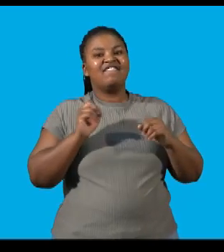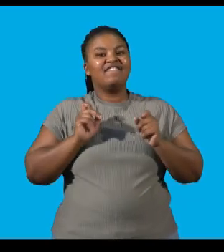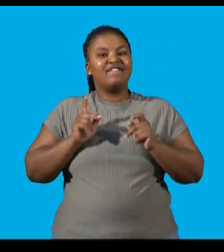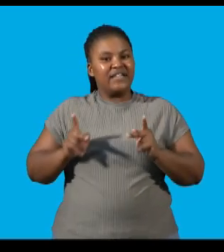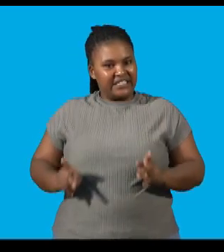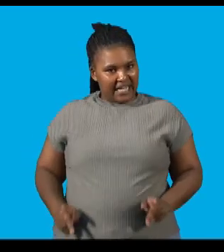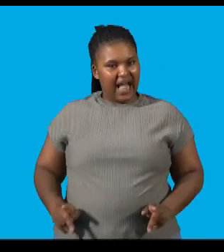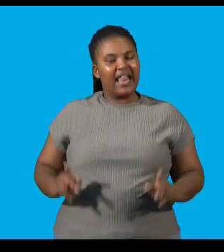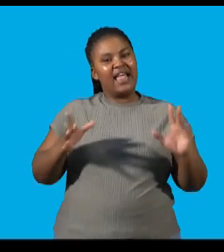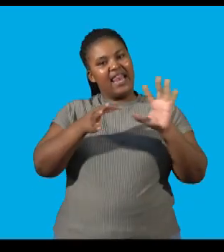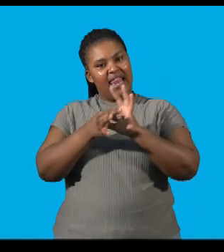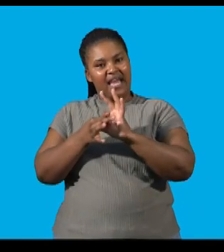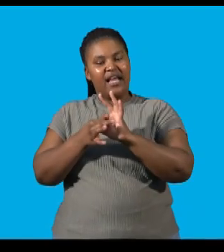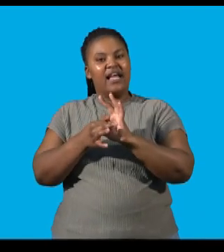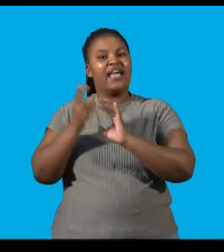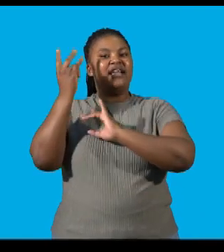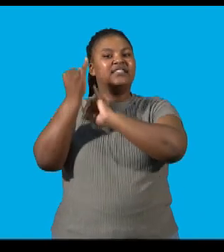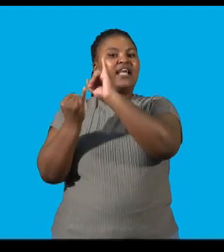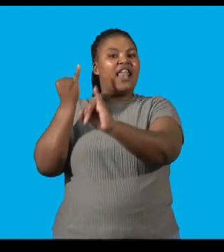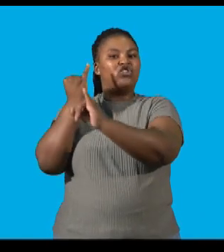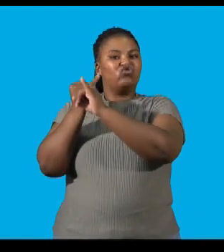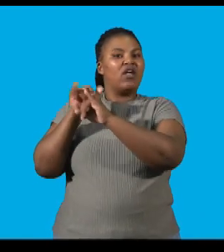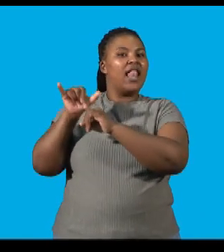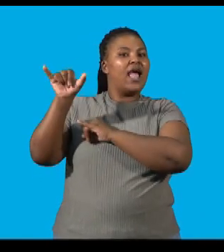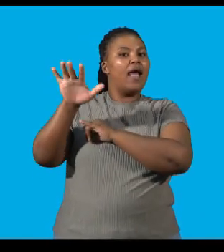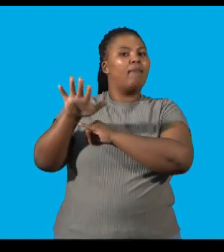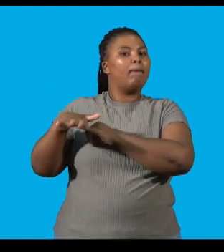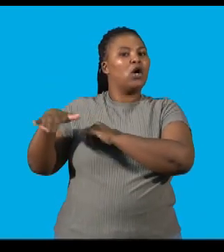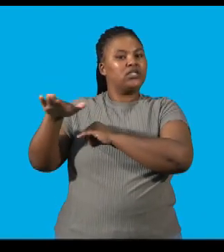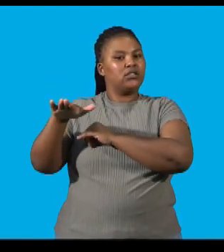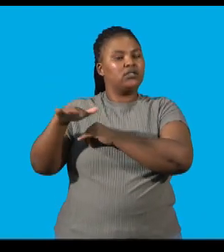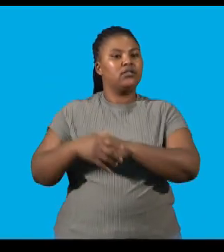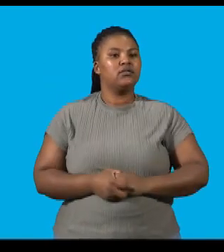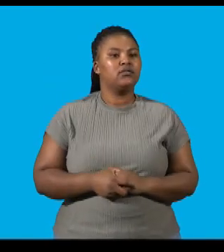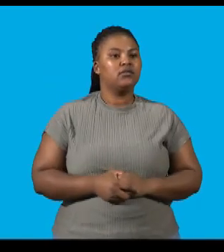physically enclosed and linked to international airports.